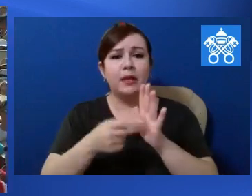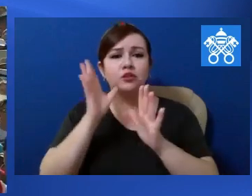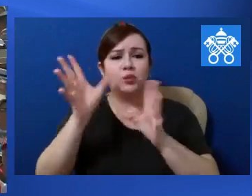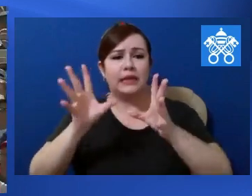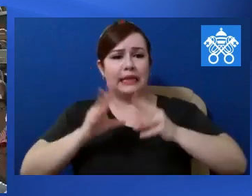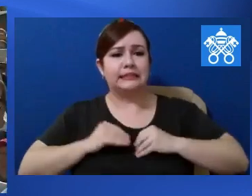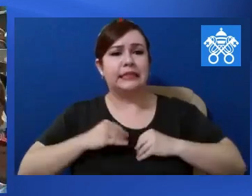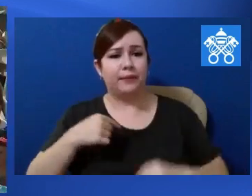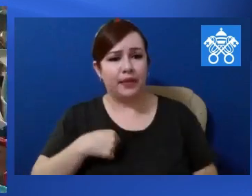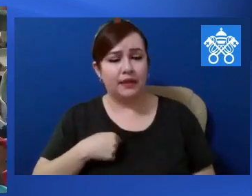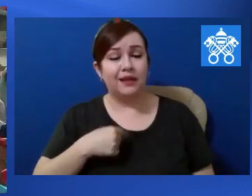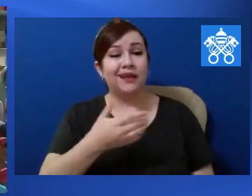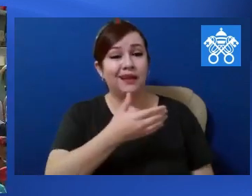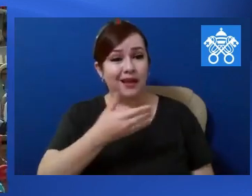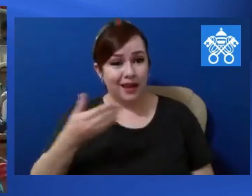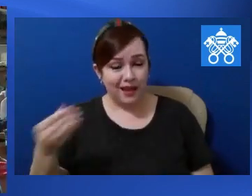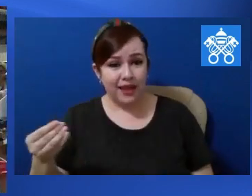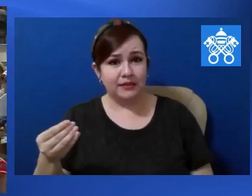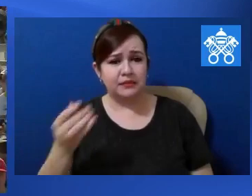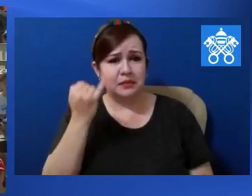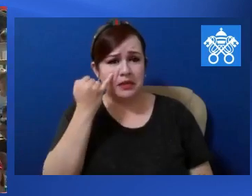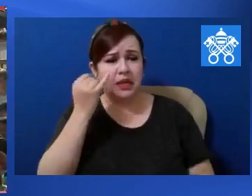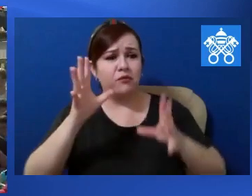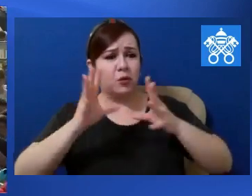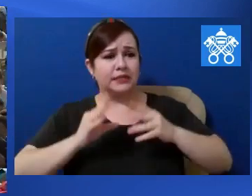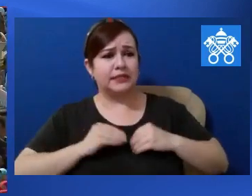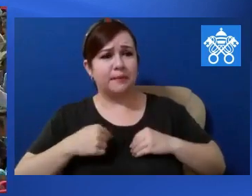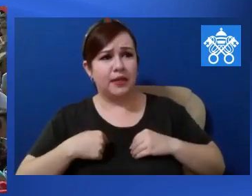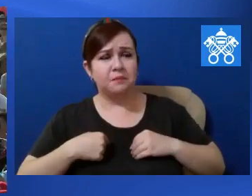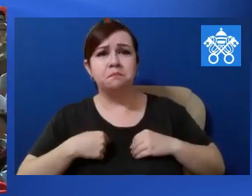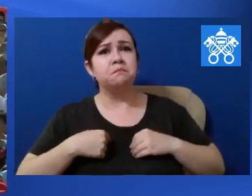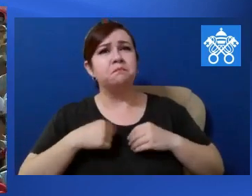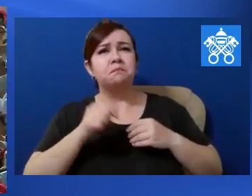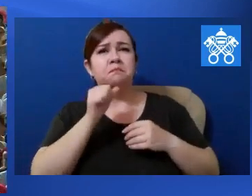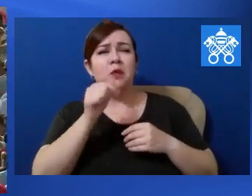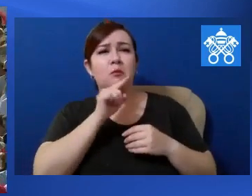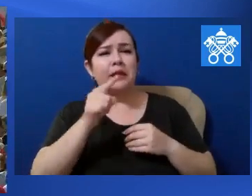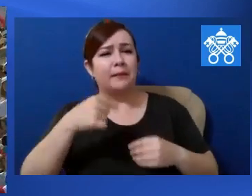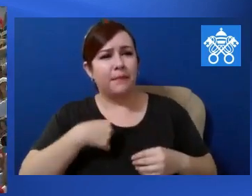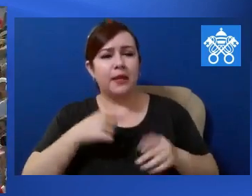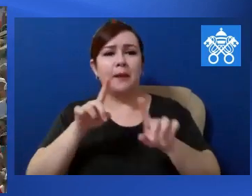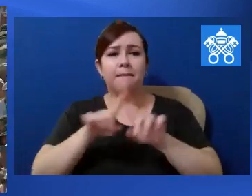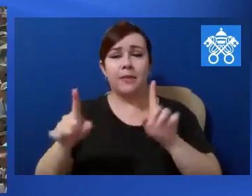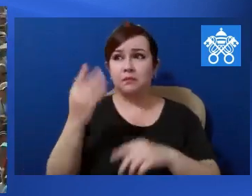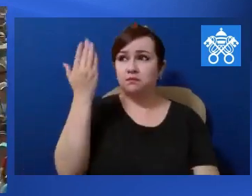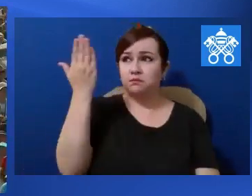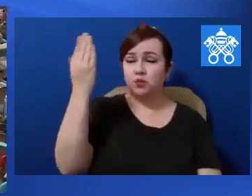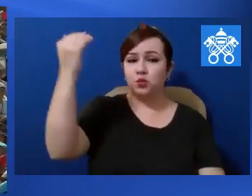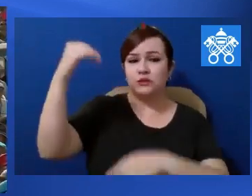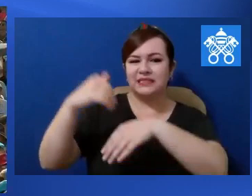a mí. Y el que me recibe, no es a mí al que recibe, sino a aquel que me ha